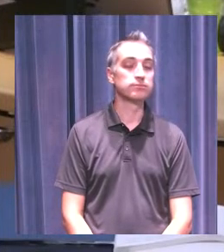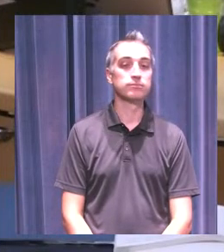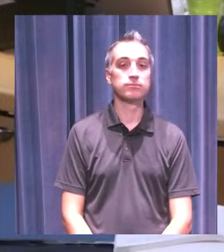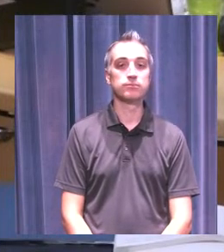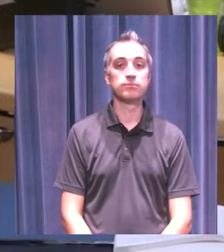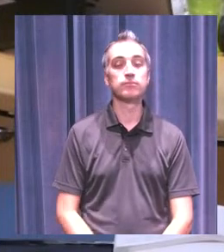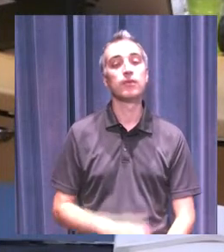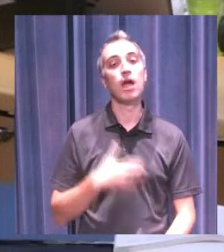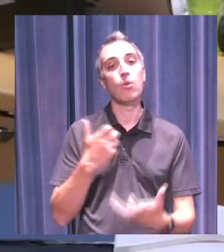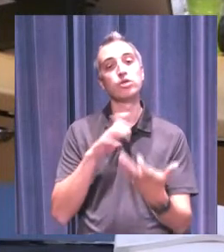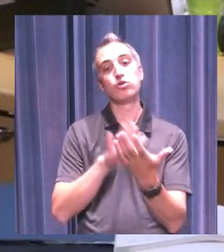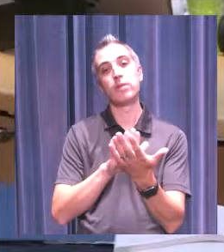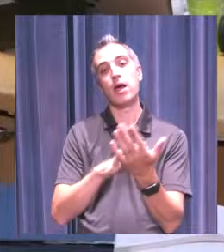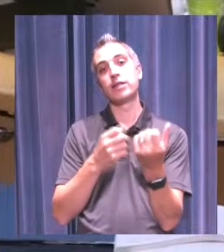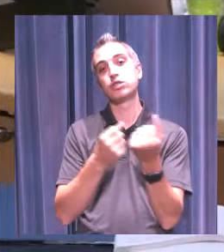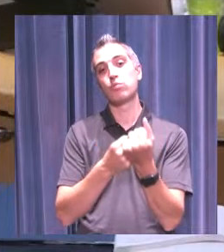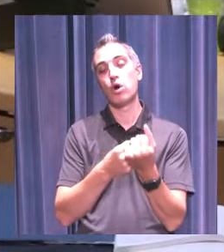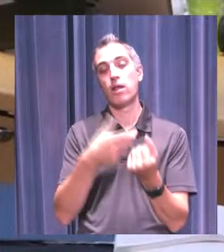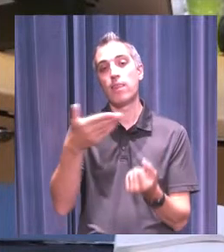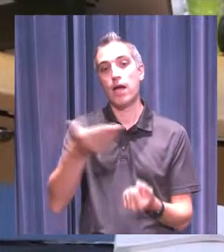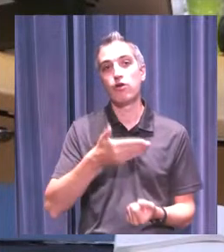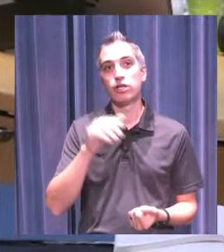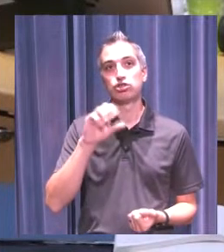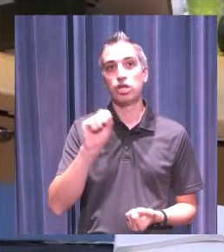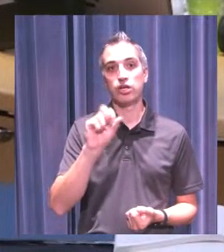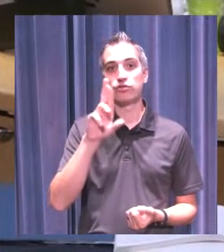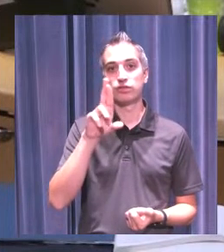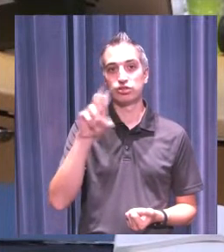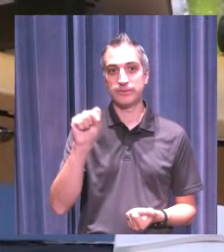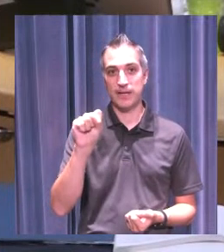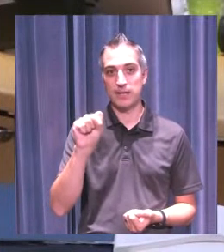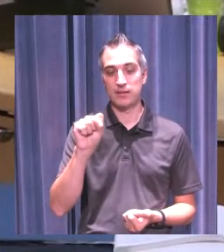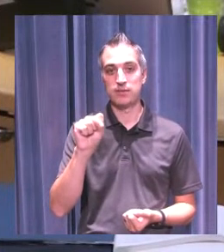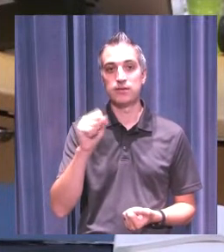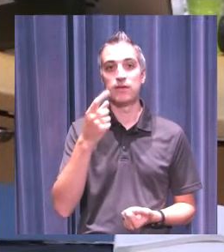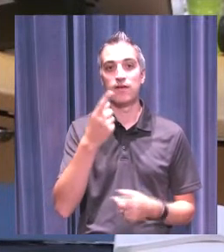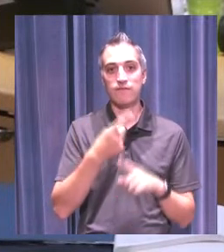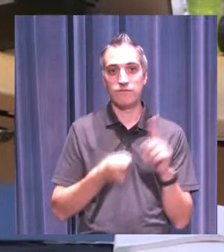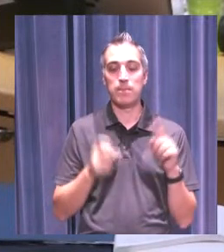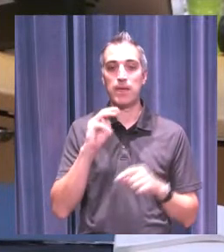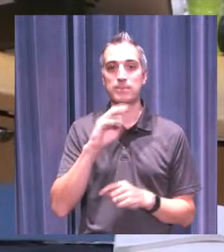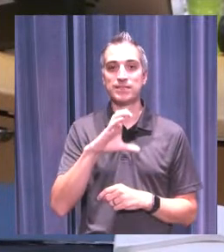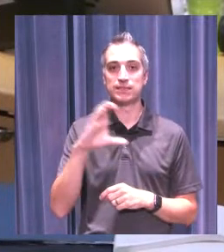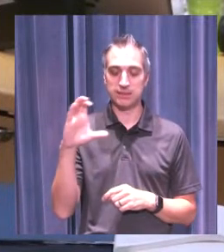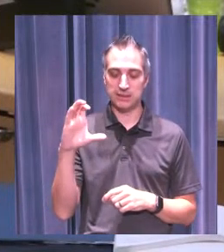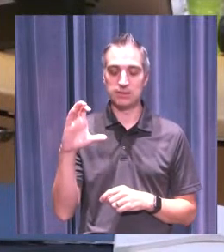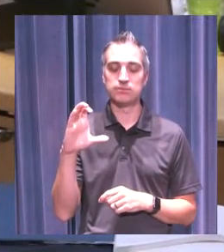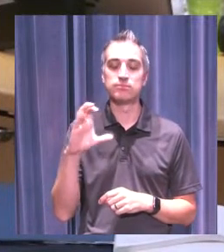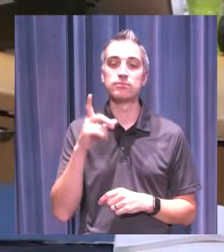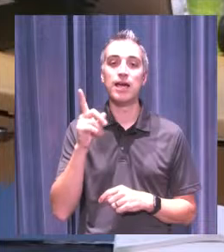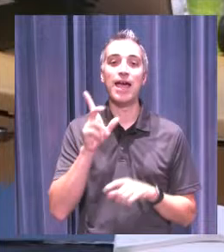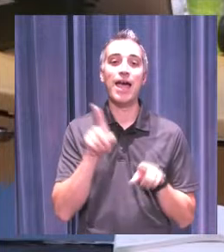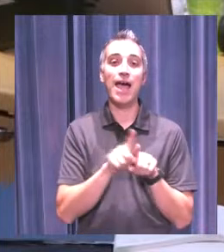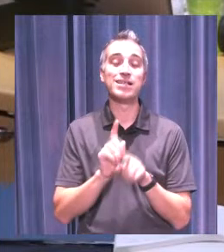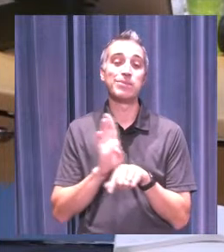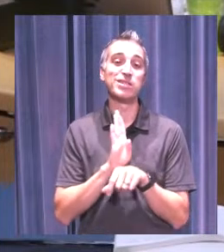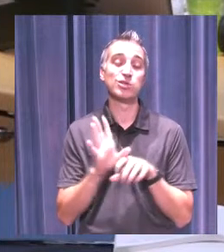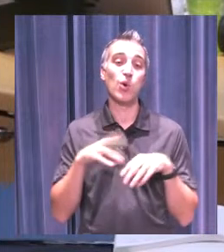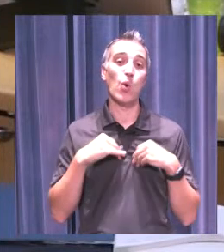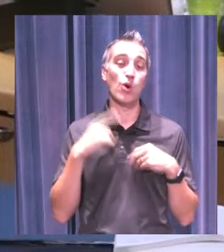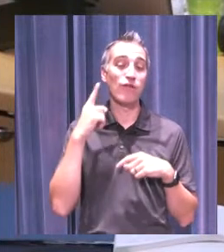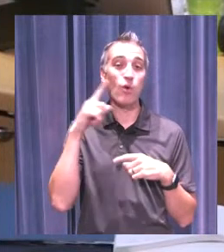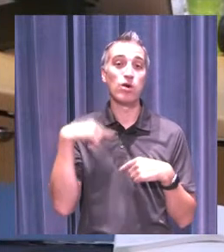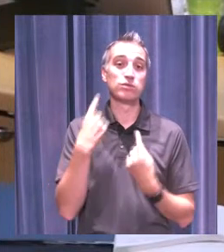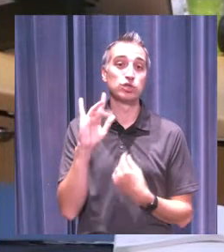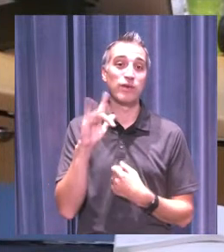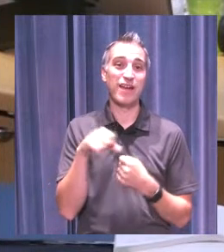I would like to applaud and support the hiring of Shonda Richardson Snell by the MCC board. As a business owner for over 20 years, I have